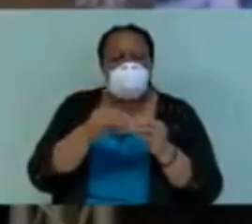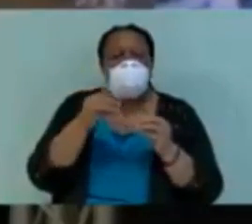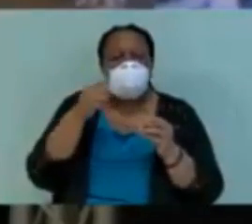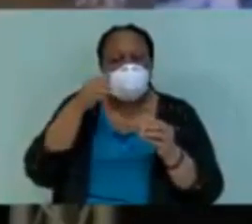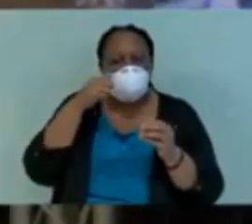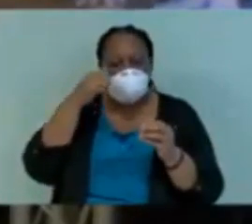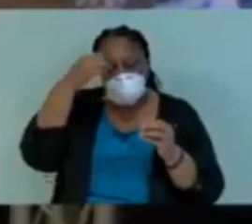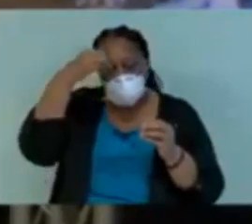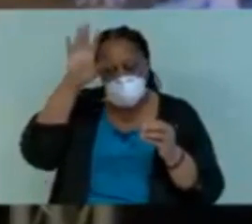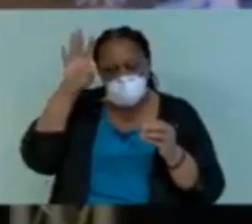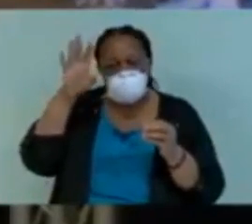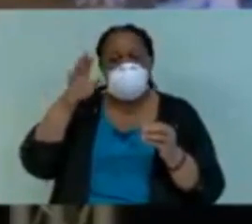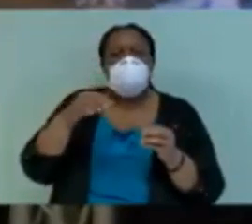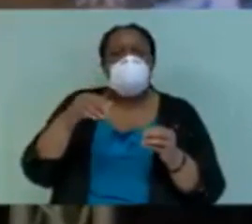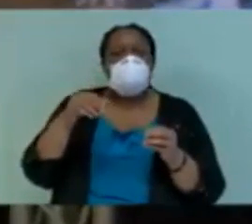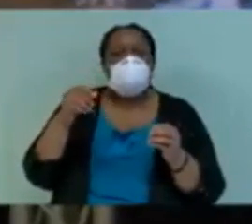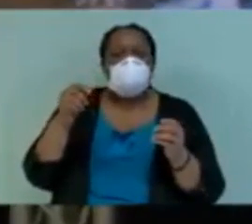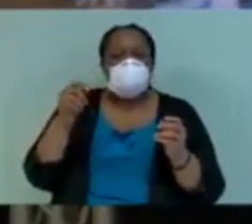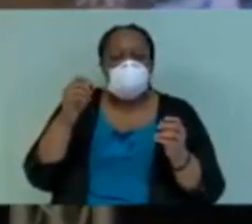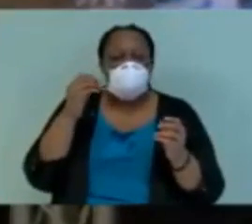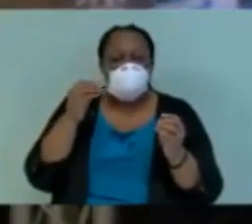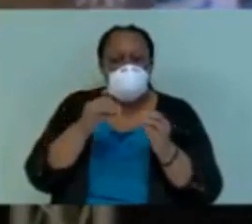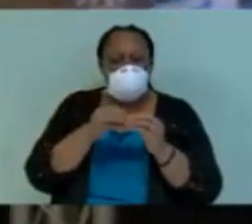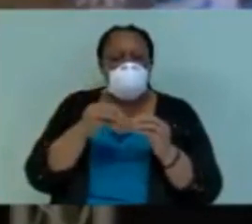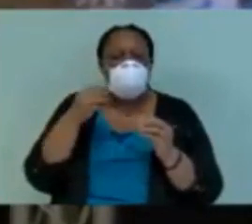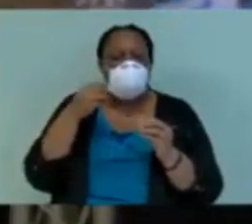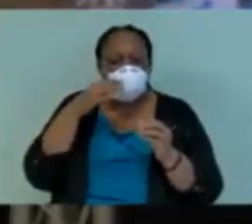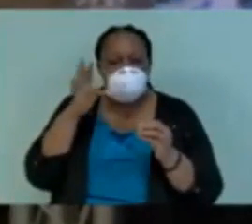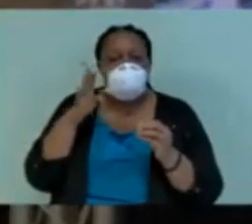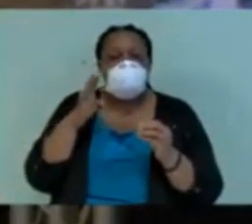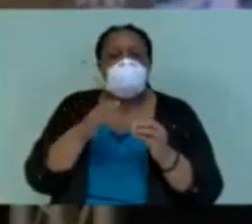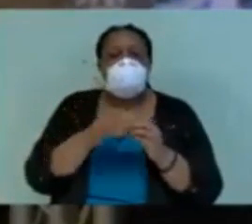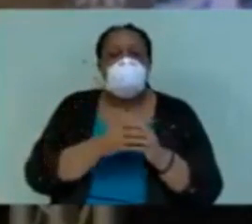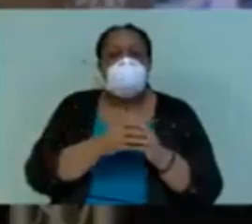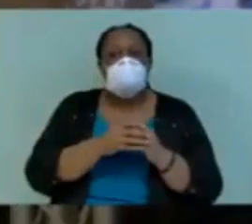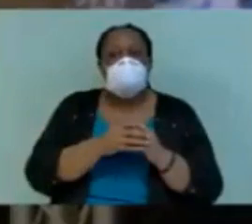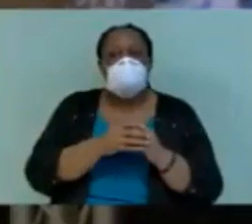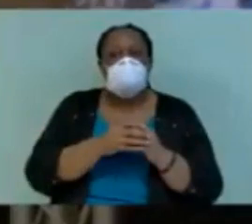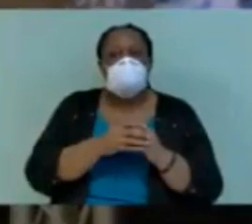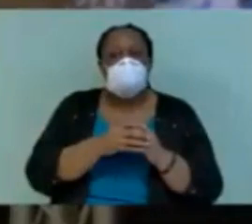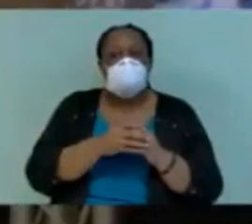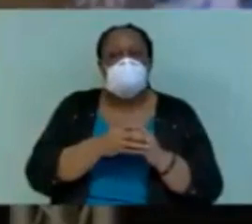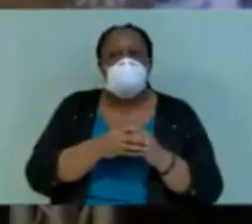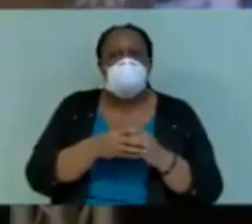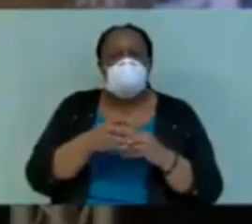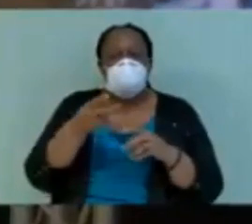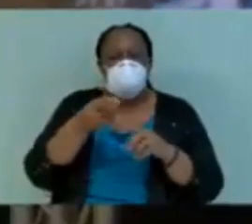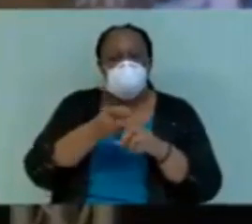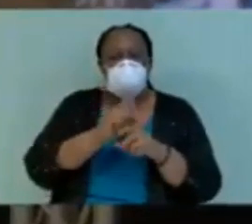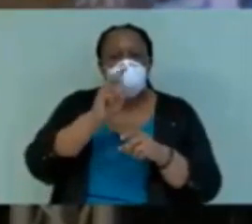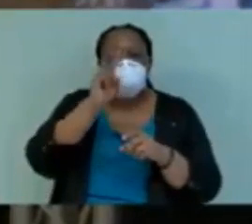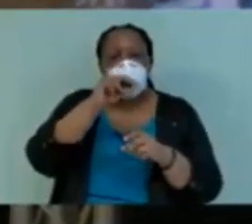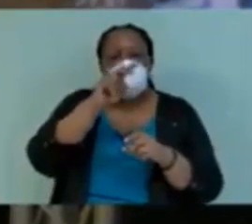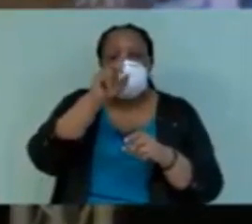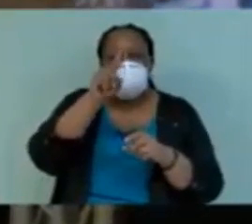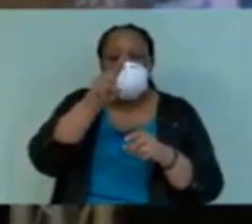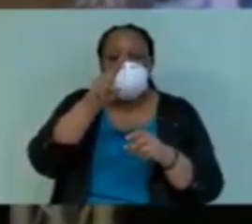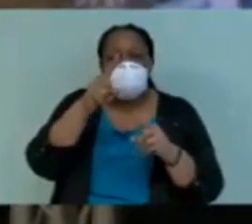15 confirmed COVID-19 cases. The confirmed cases comprise